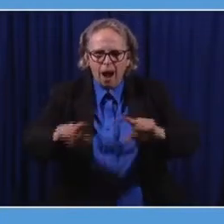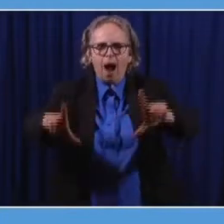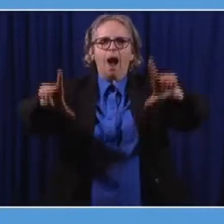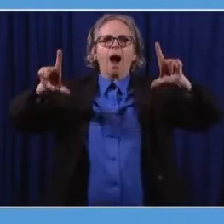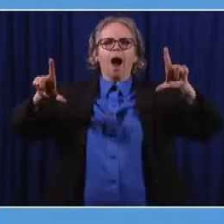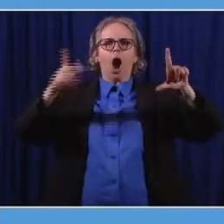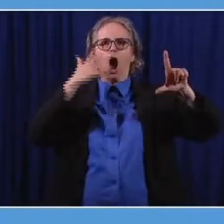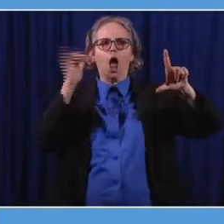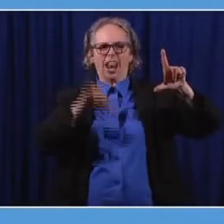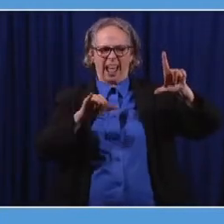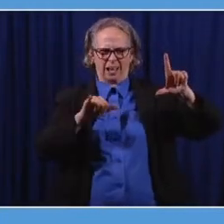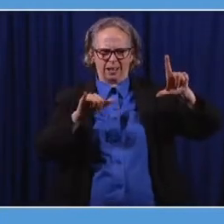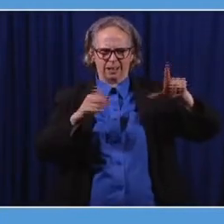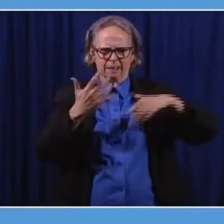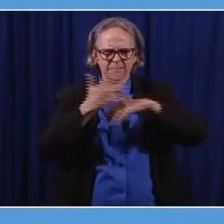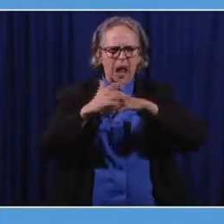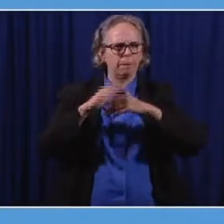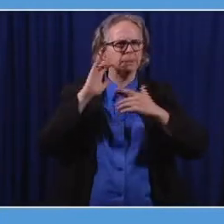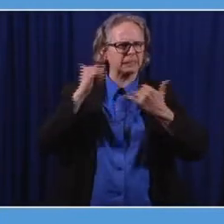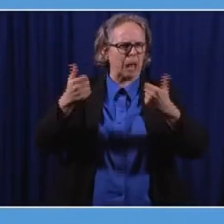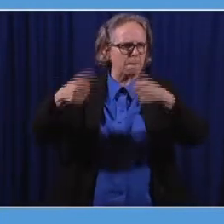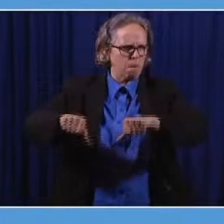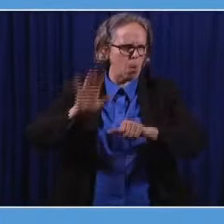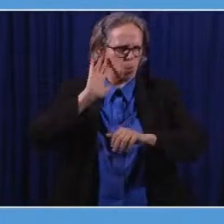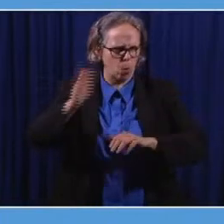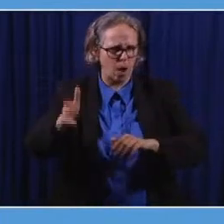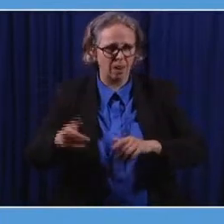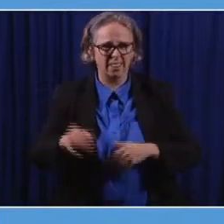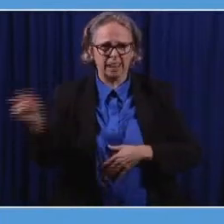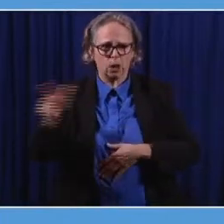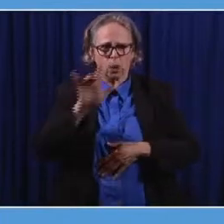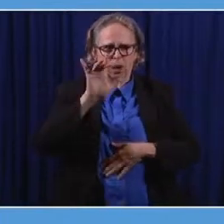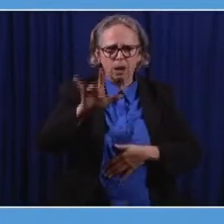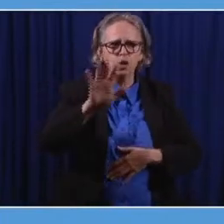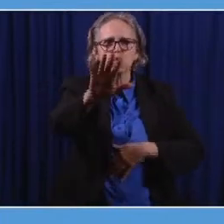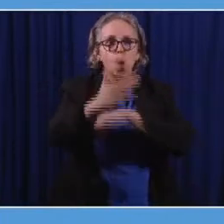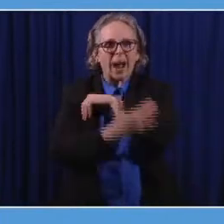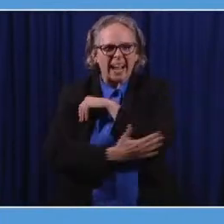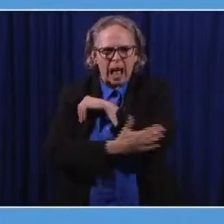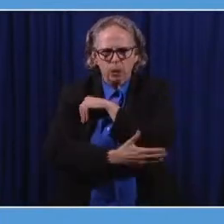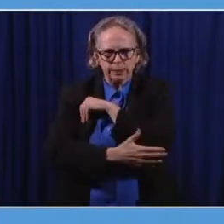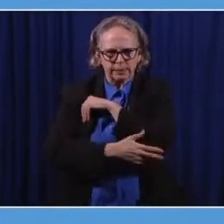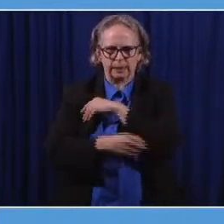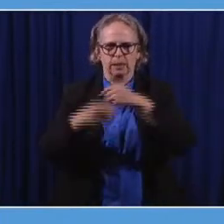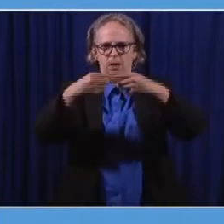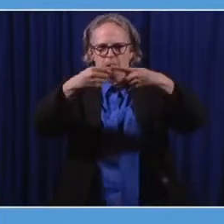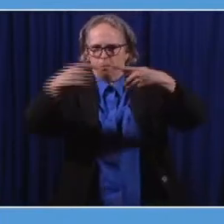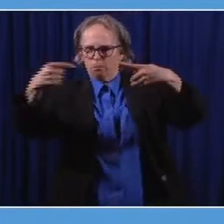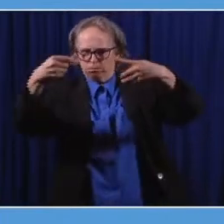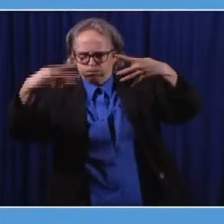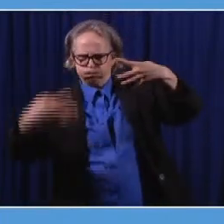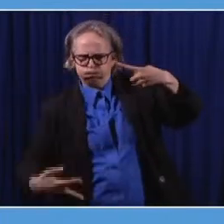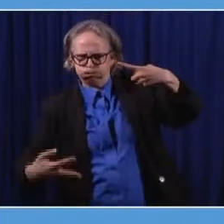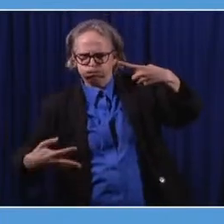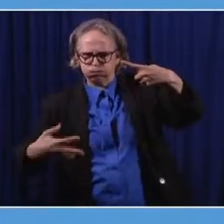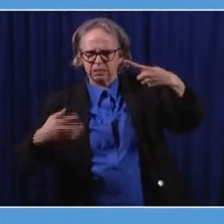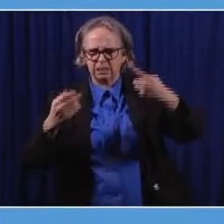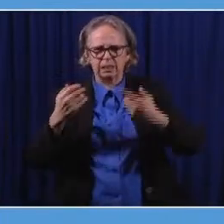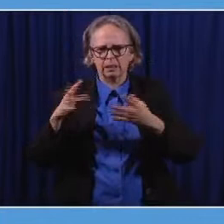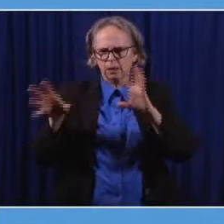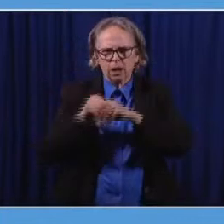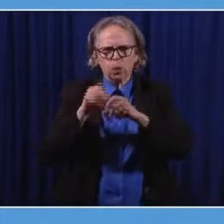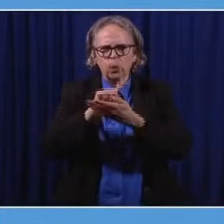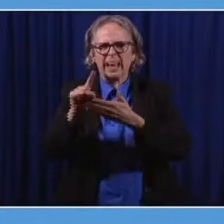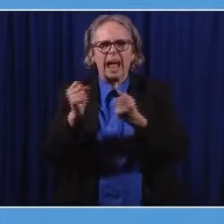today. You'll be able to go to the county and you'll simply be able to see how many cases in the last week, how many